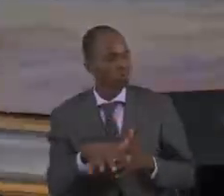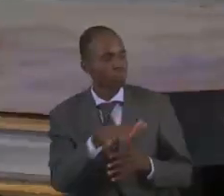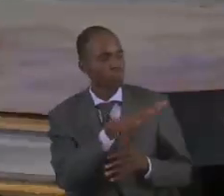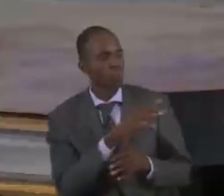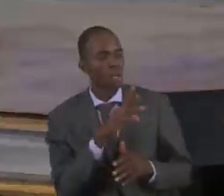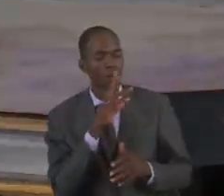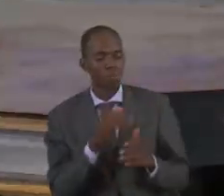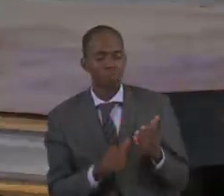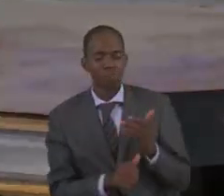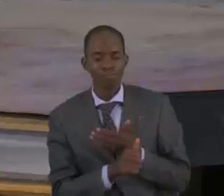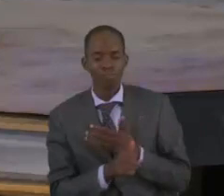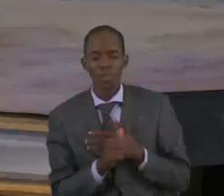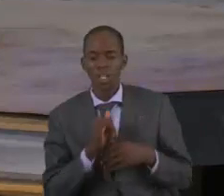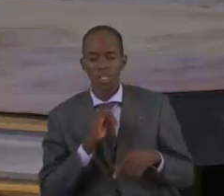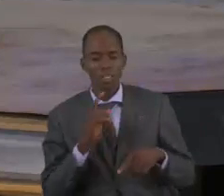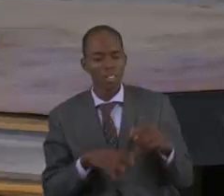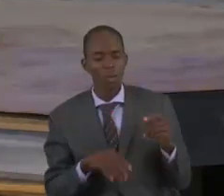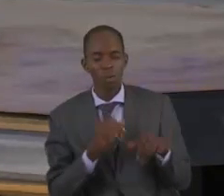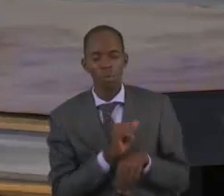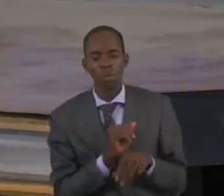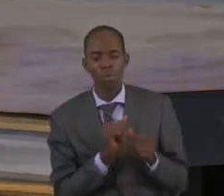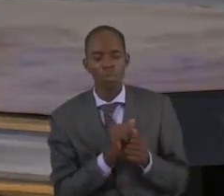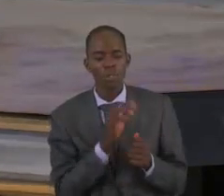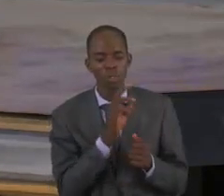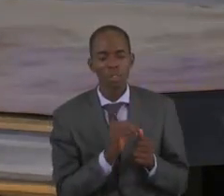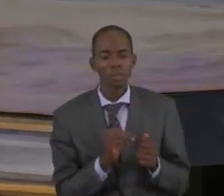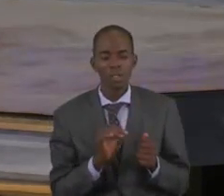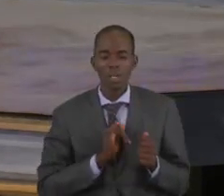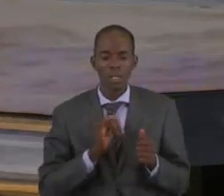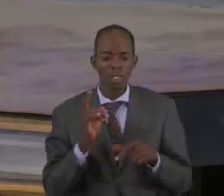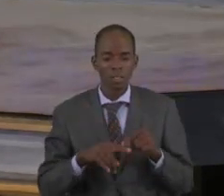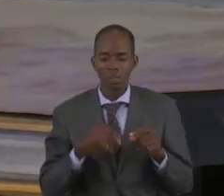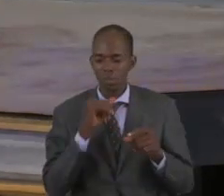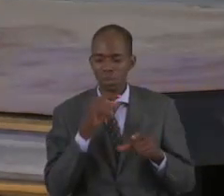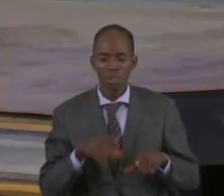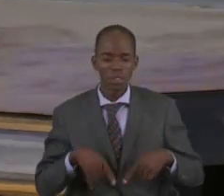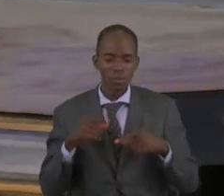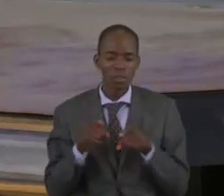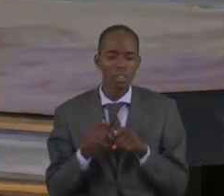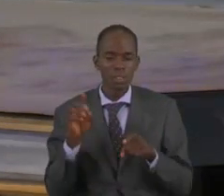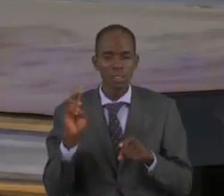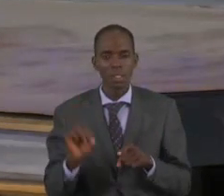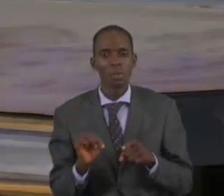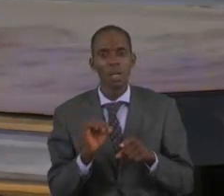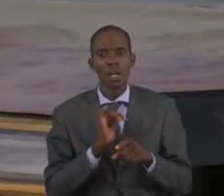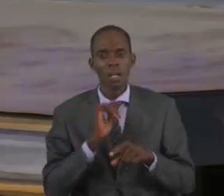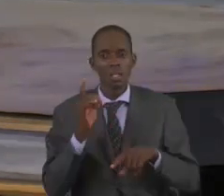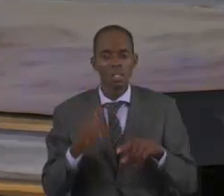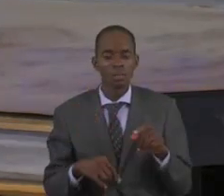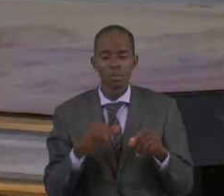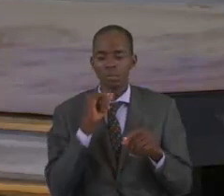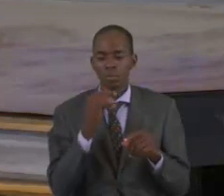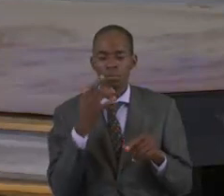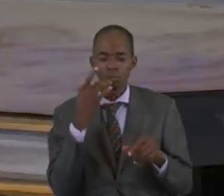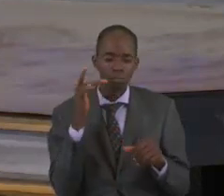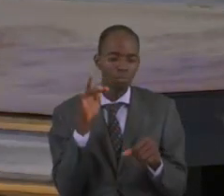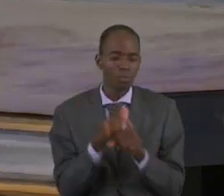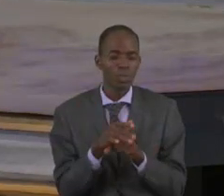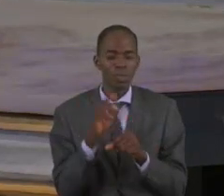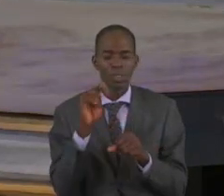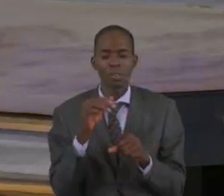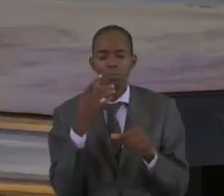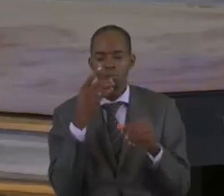I cannot walk with them. I cannot live like them, and I cannot please them, and they've abandoned me, and